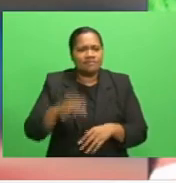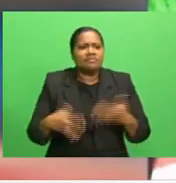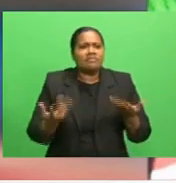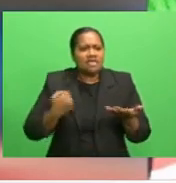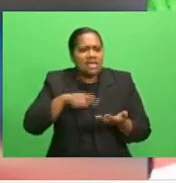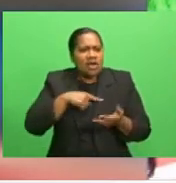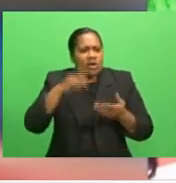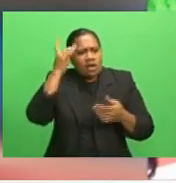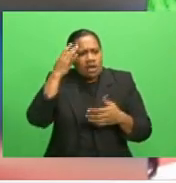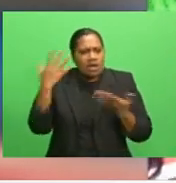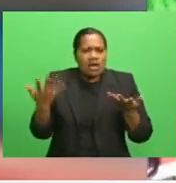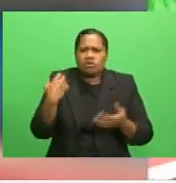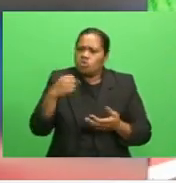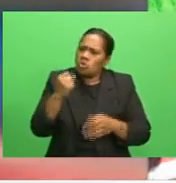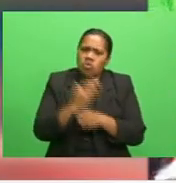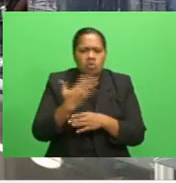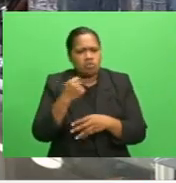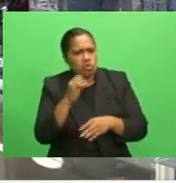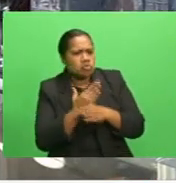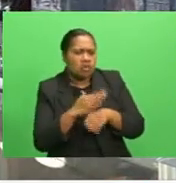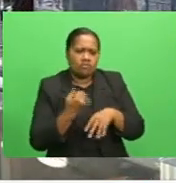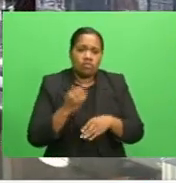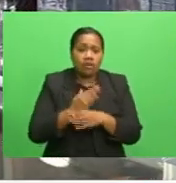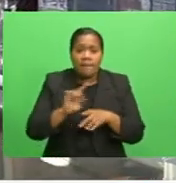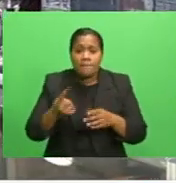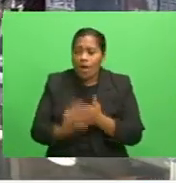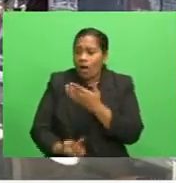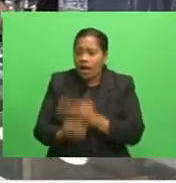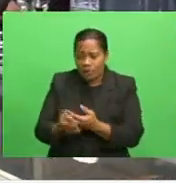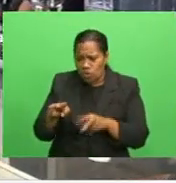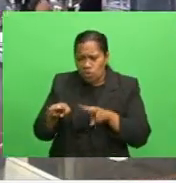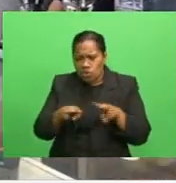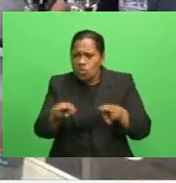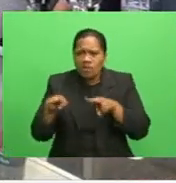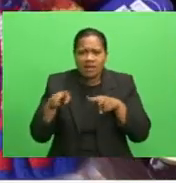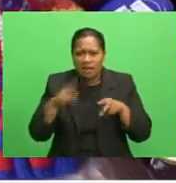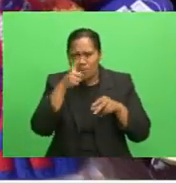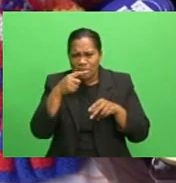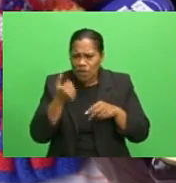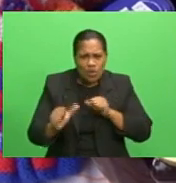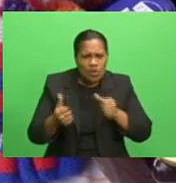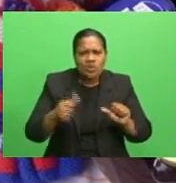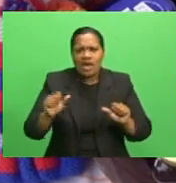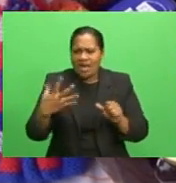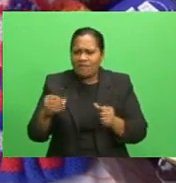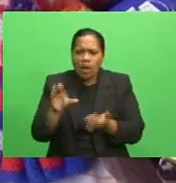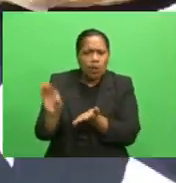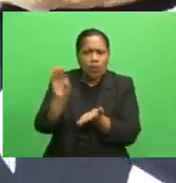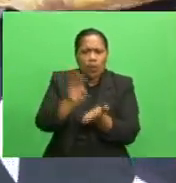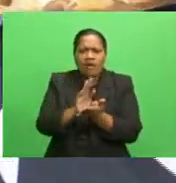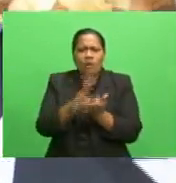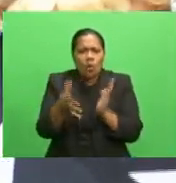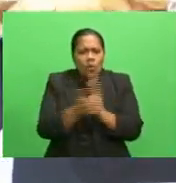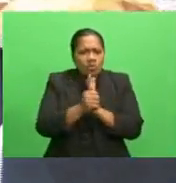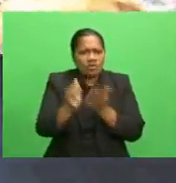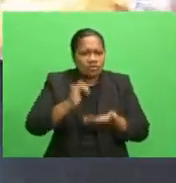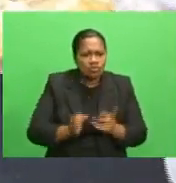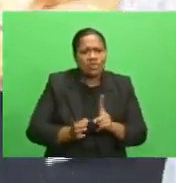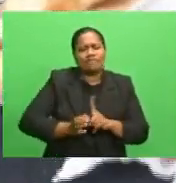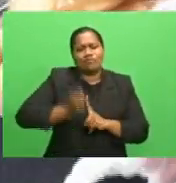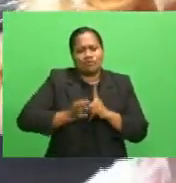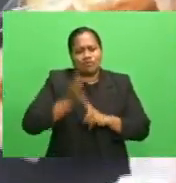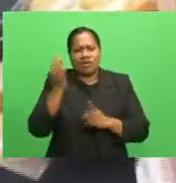people into a different job to earn money, that there is some amount allocated in terms of upskilling and in your skills and all that.